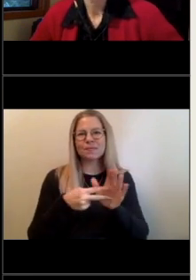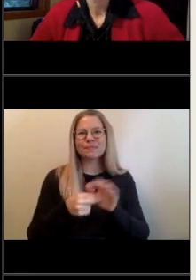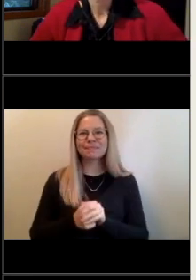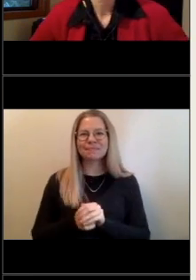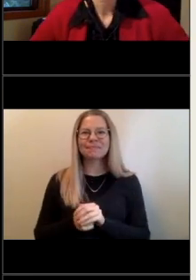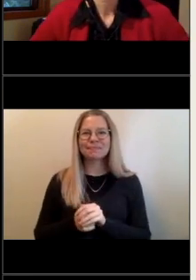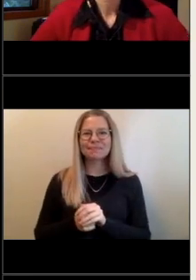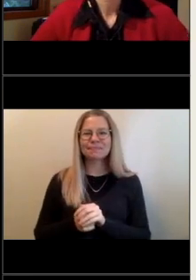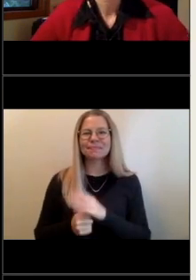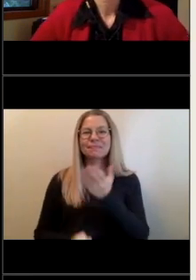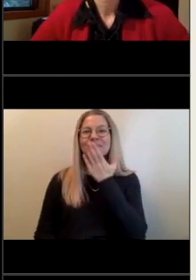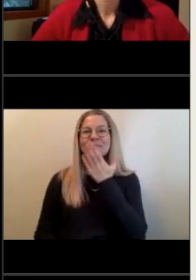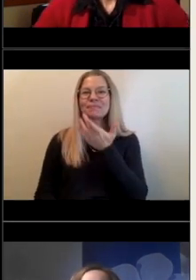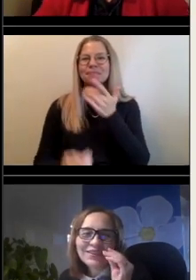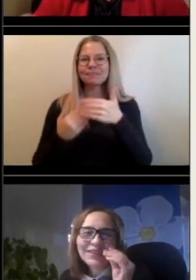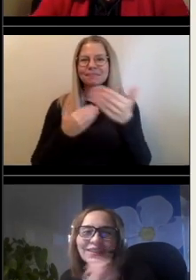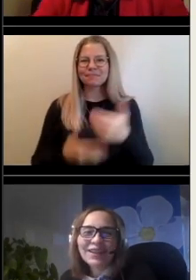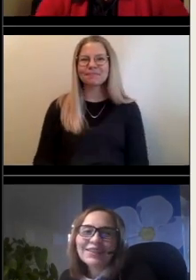wishes.